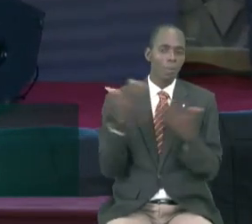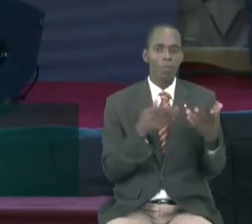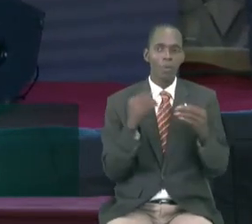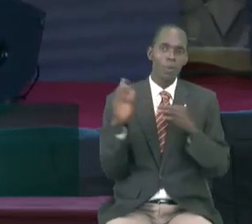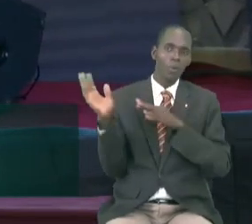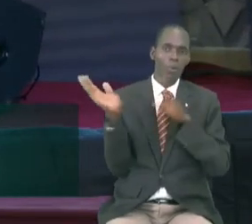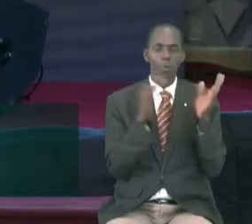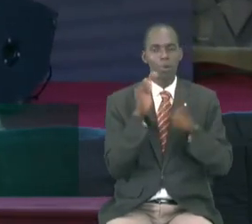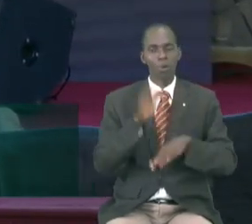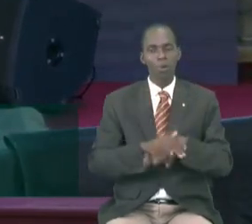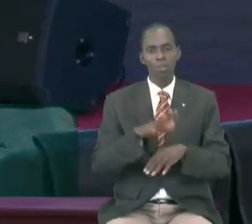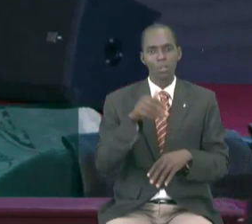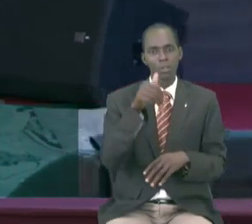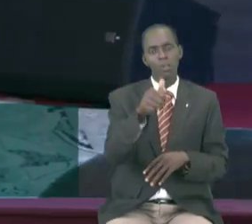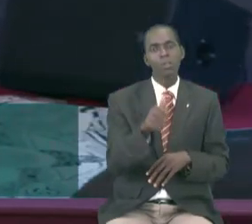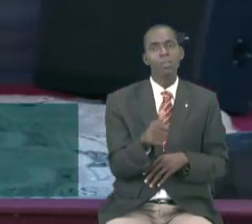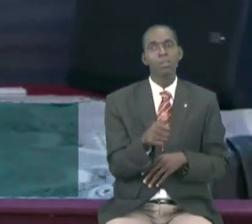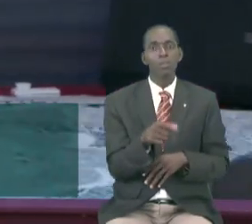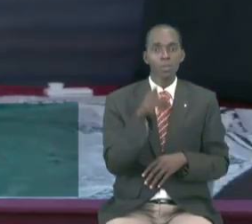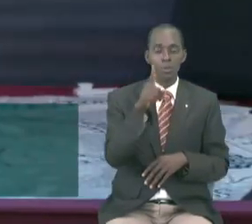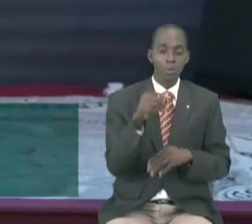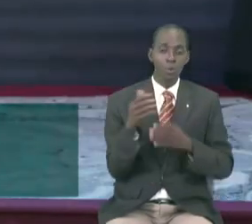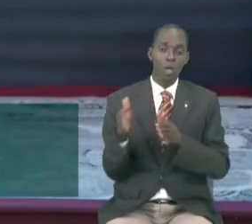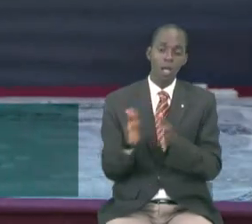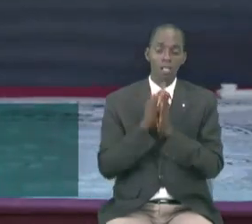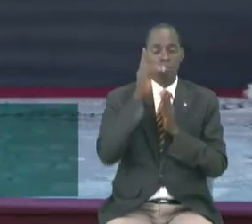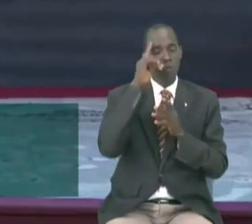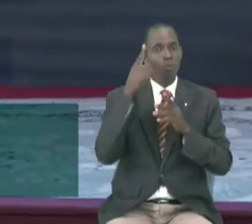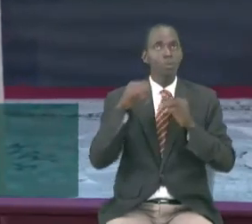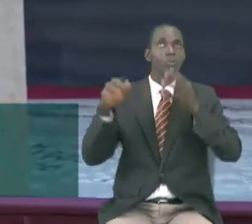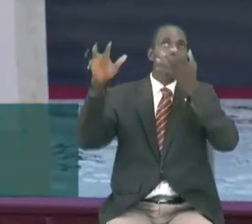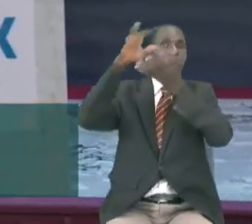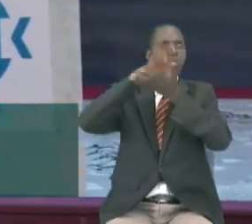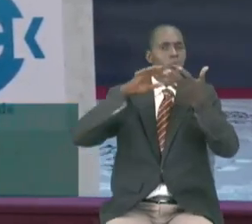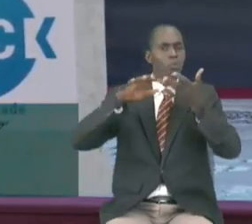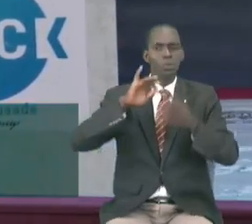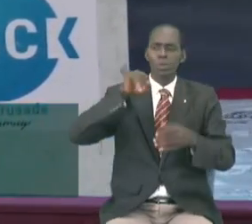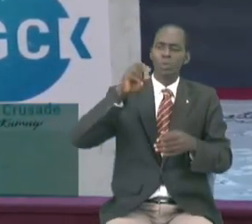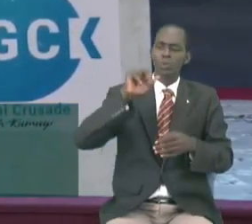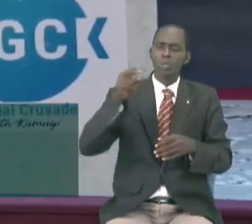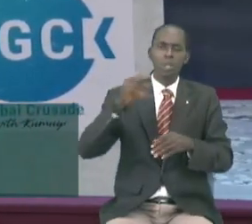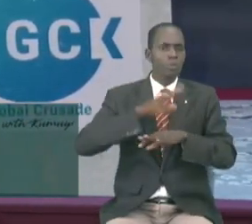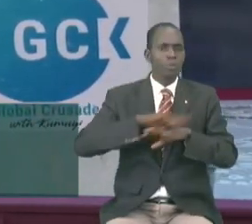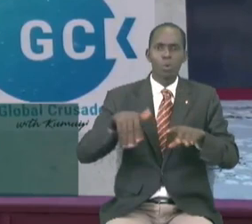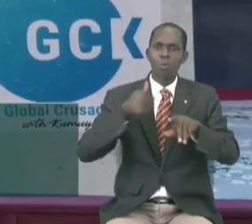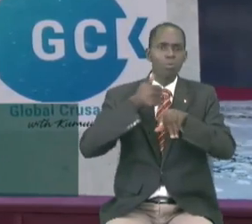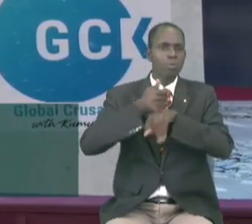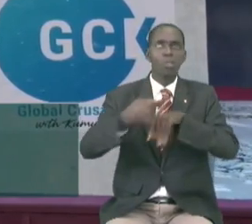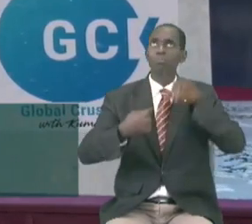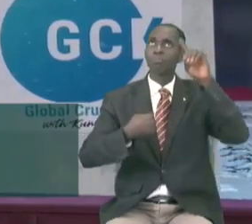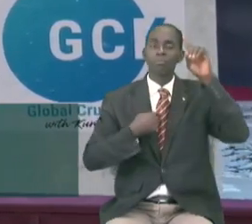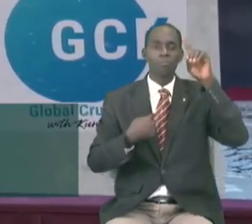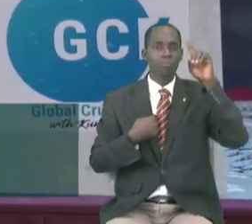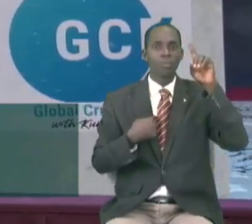wasn't my plan for you. You brought this upon yourself. What have you lost? Your